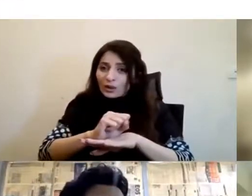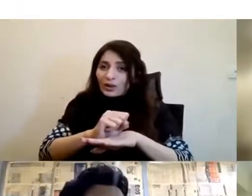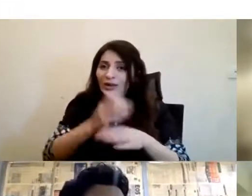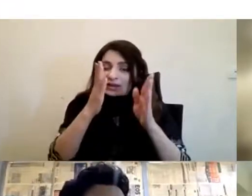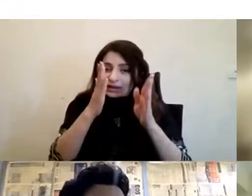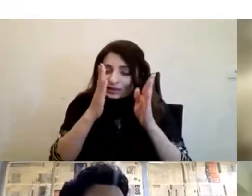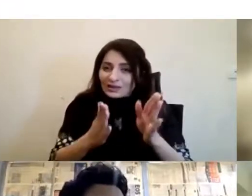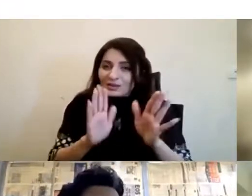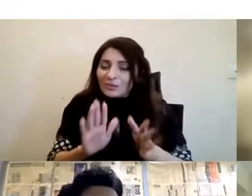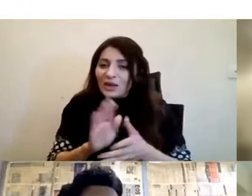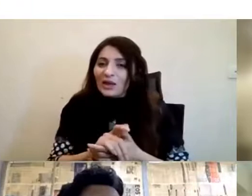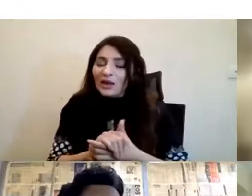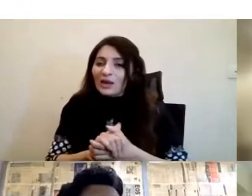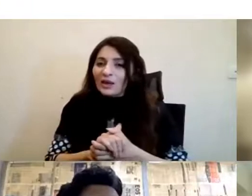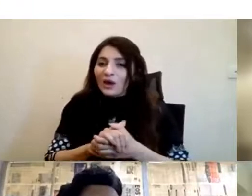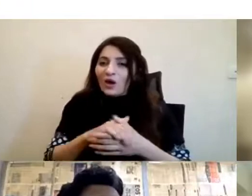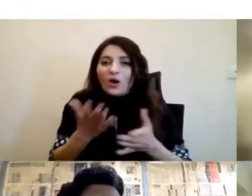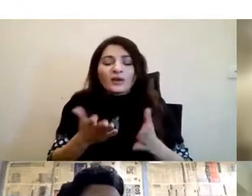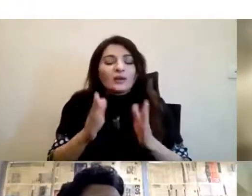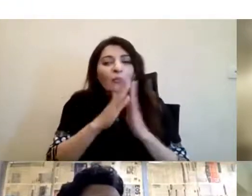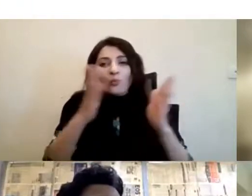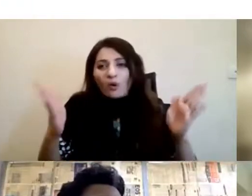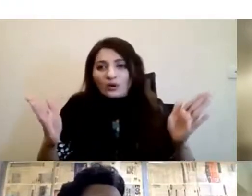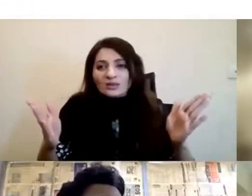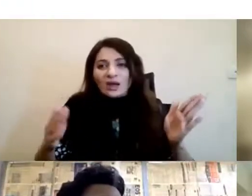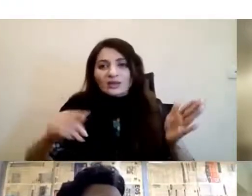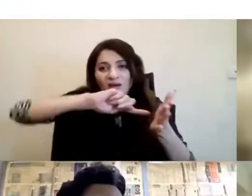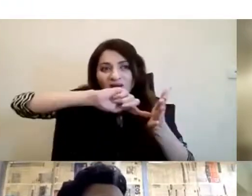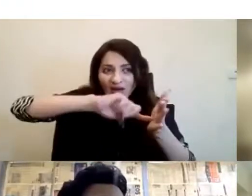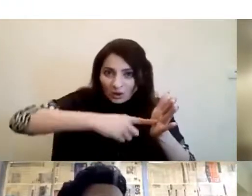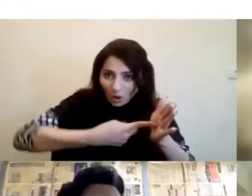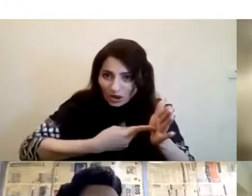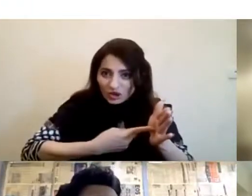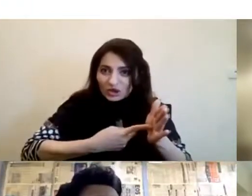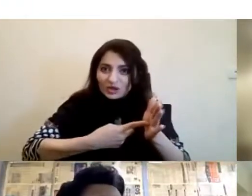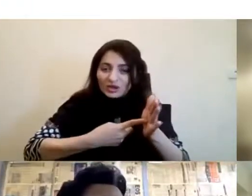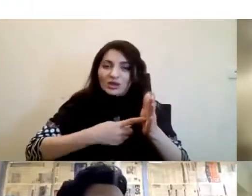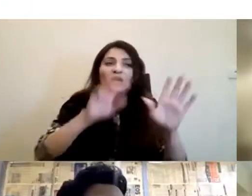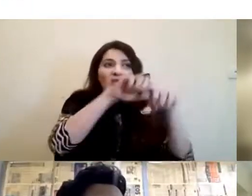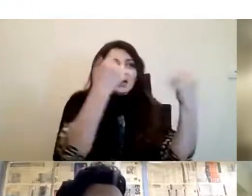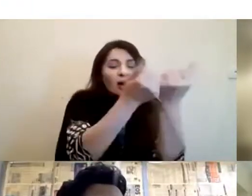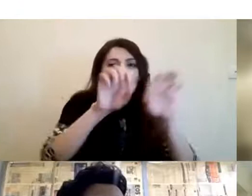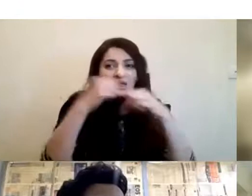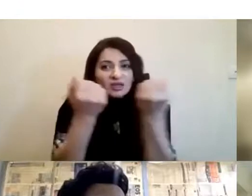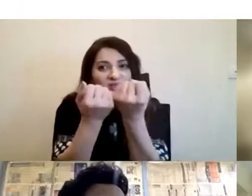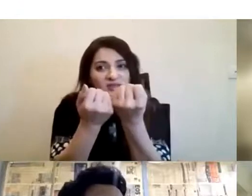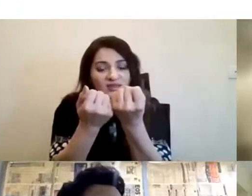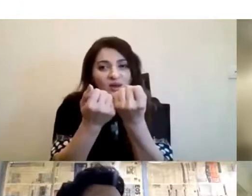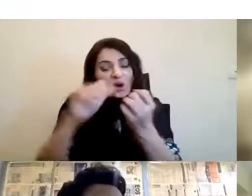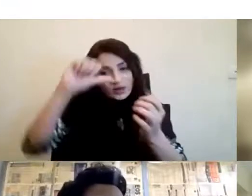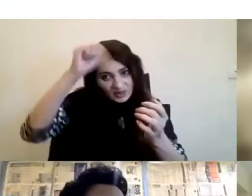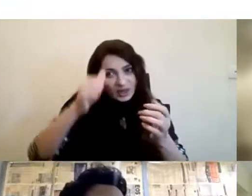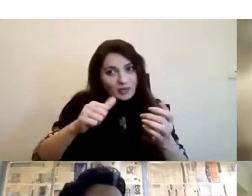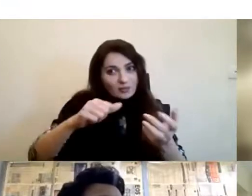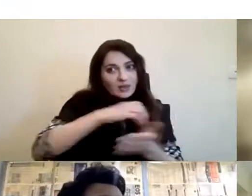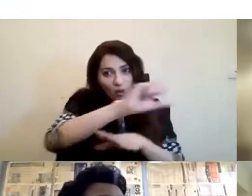India. They have much more technology companies or startup ecosystem,